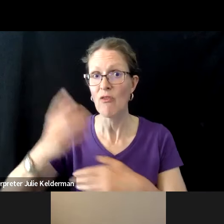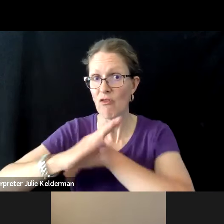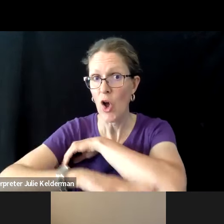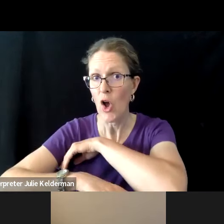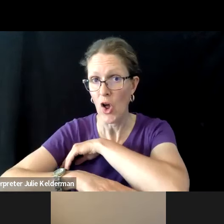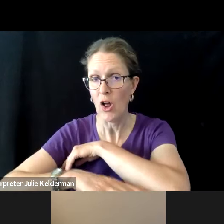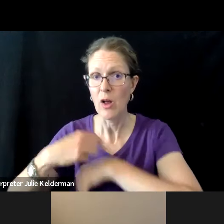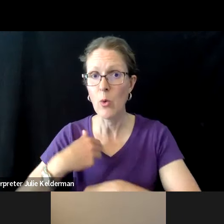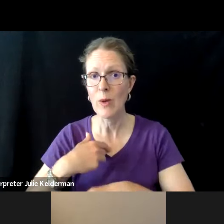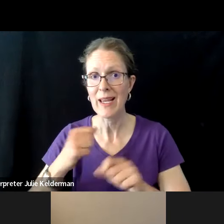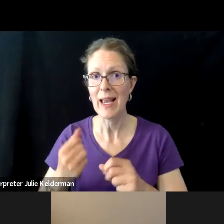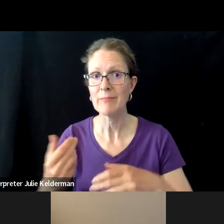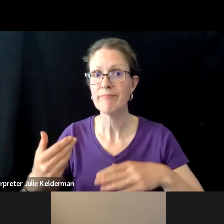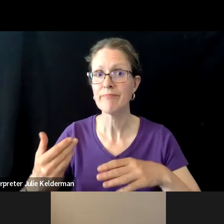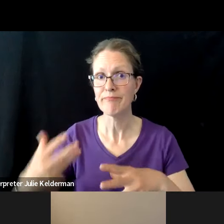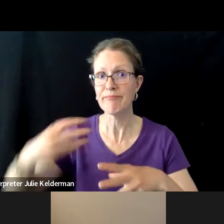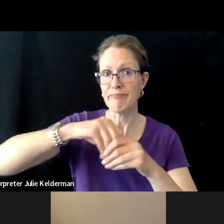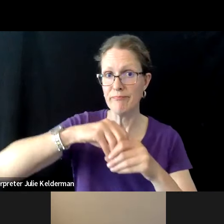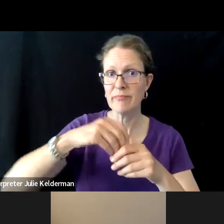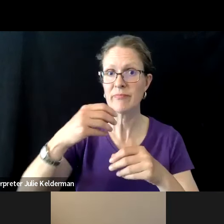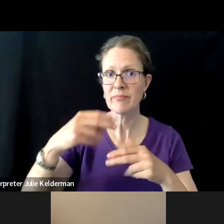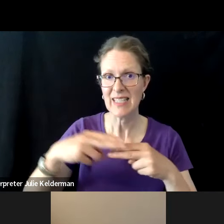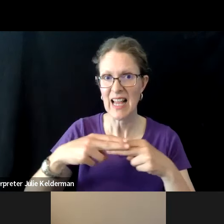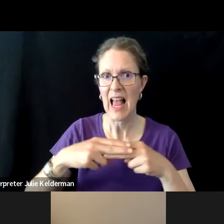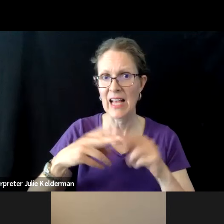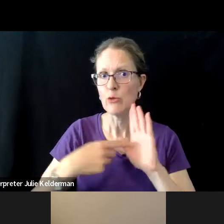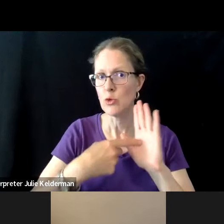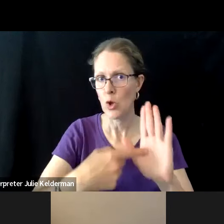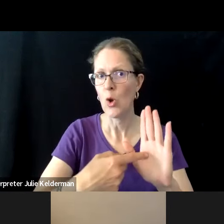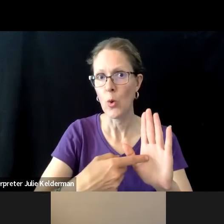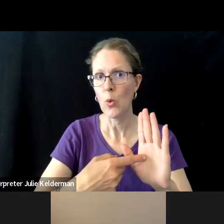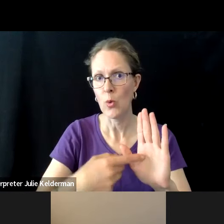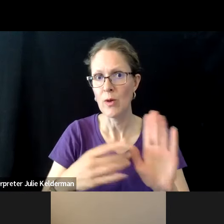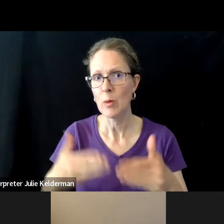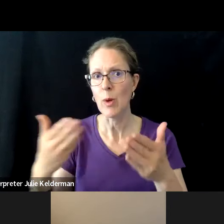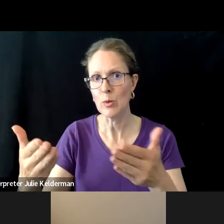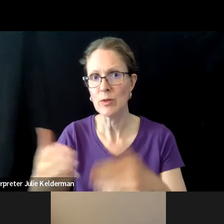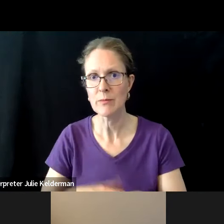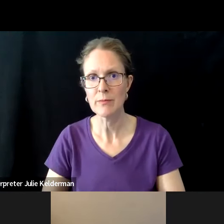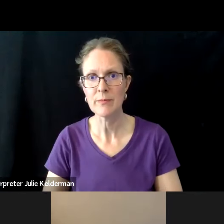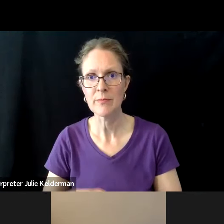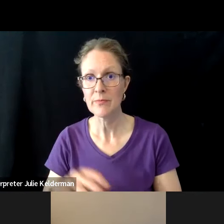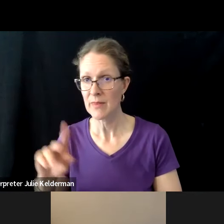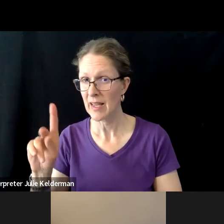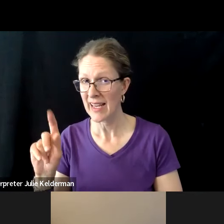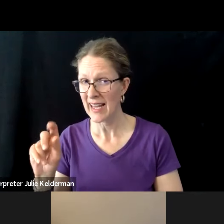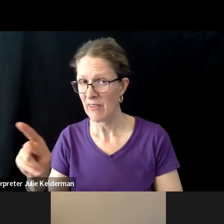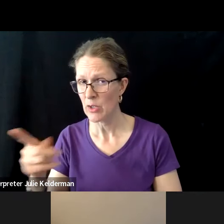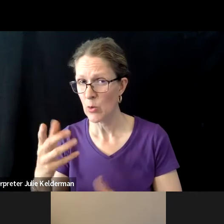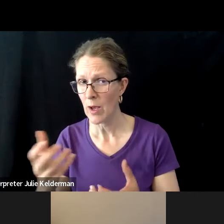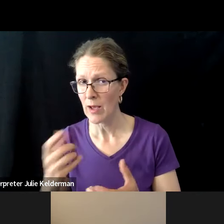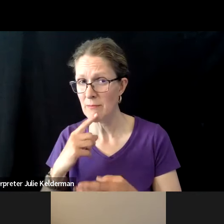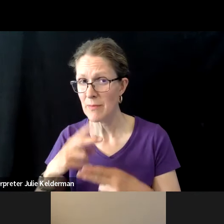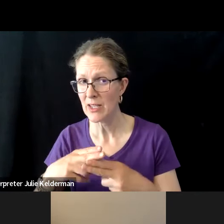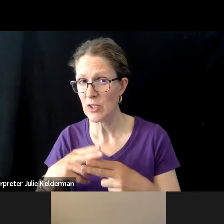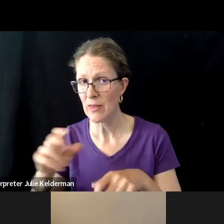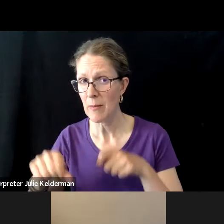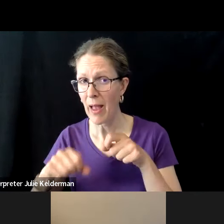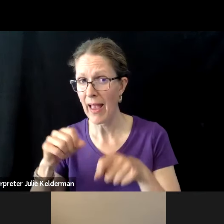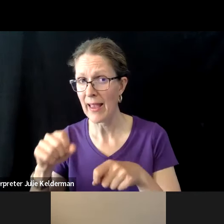slides to actually show kind of what is being proposed. Kevin, you wanted to mention the bike, the sort of